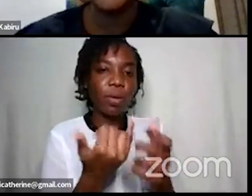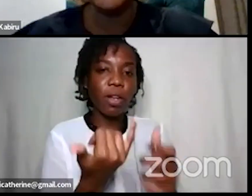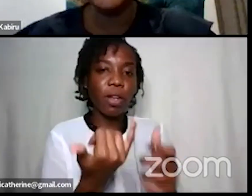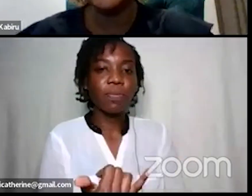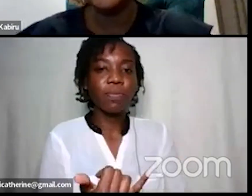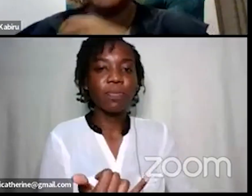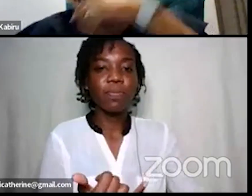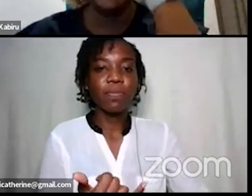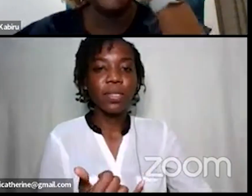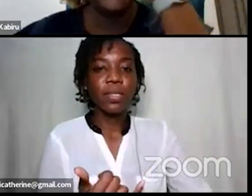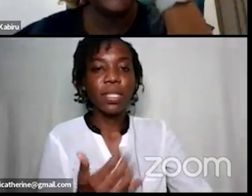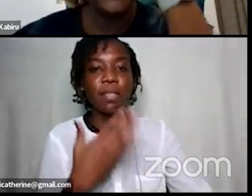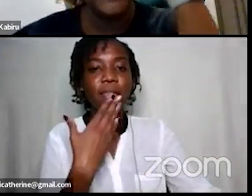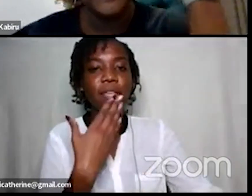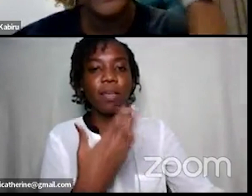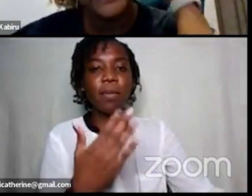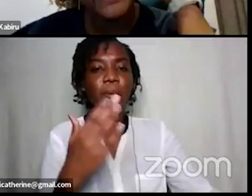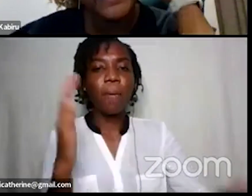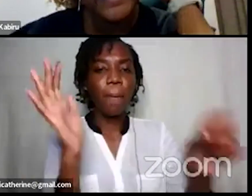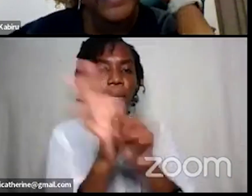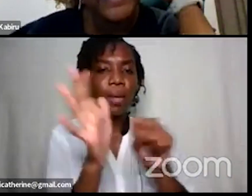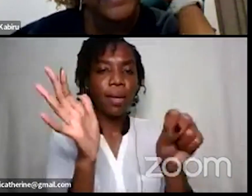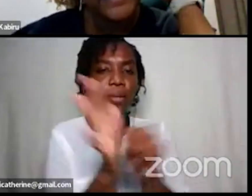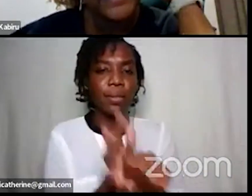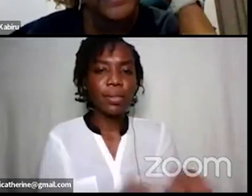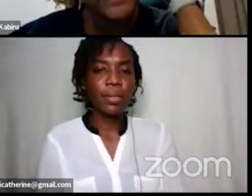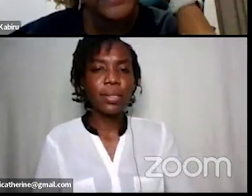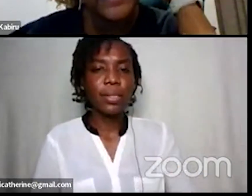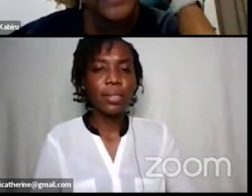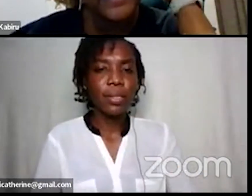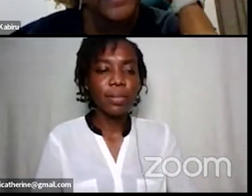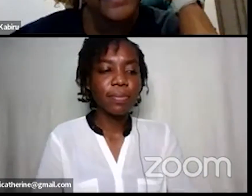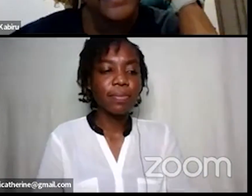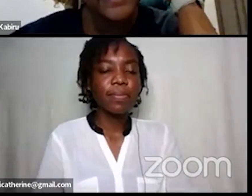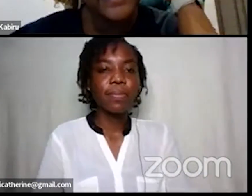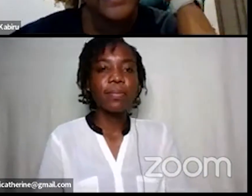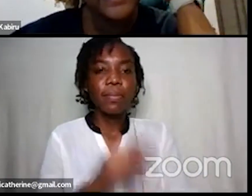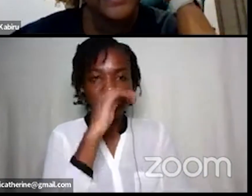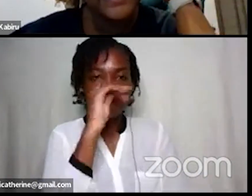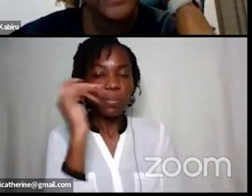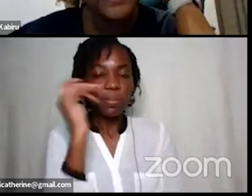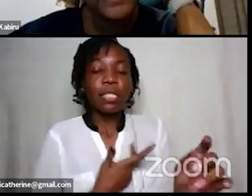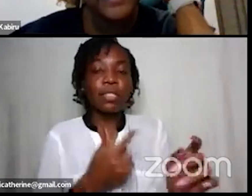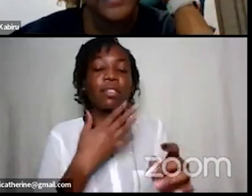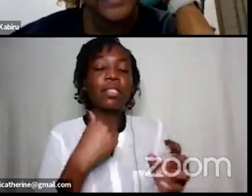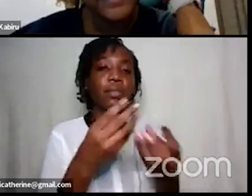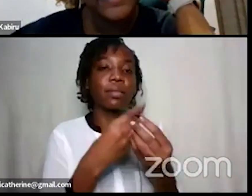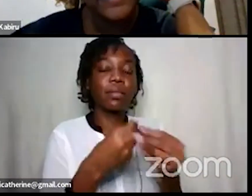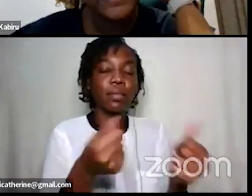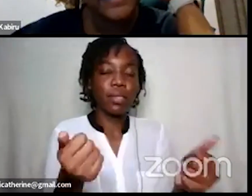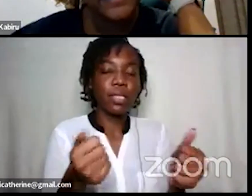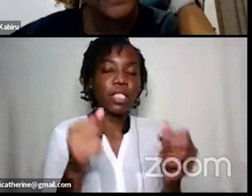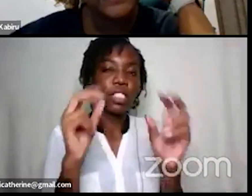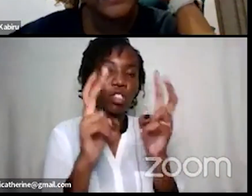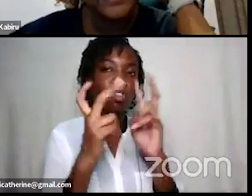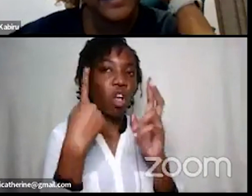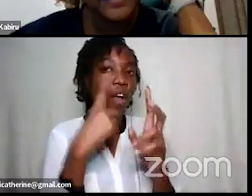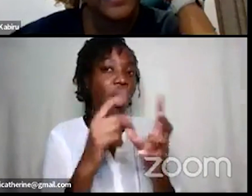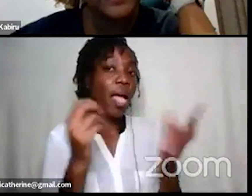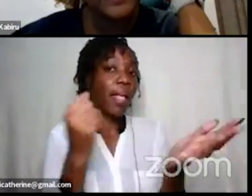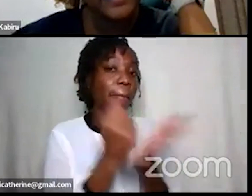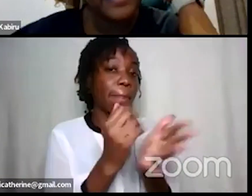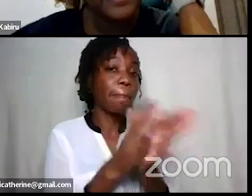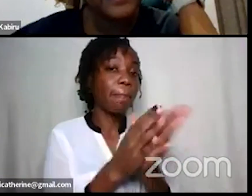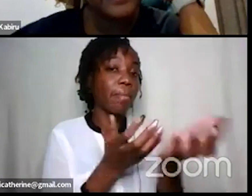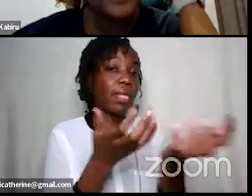thank you very much, Anne, for that comment. We appreciate. Yes, we seek to demystify issues in employment and entrepreneurship, and we